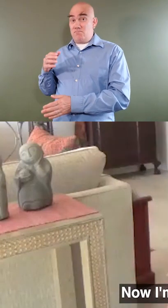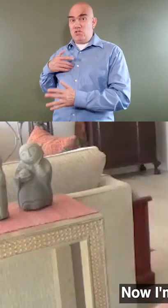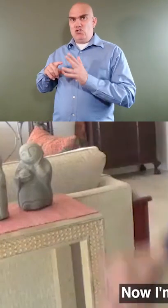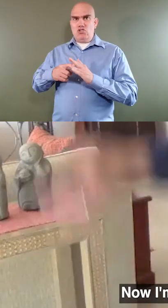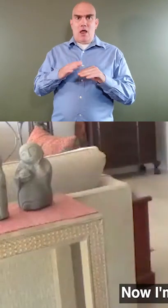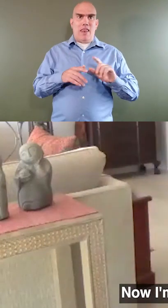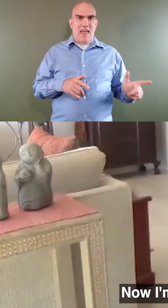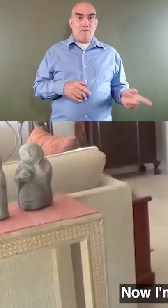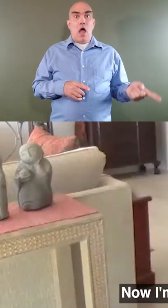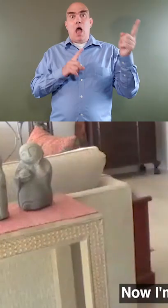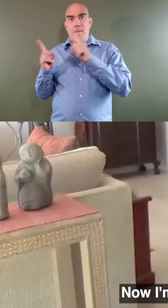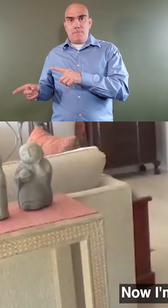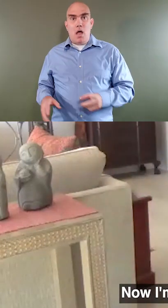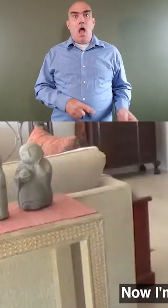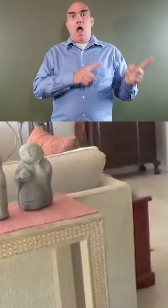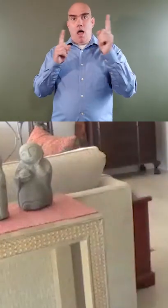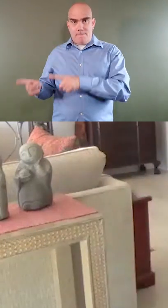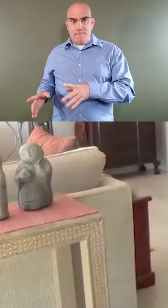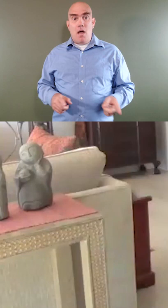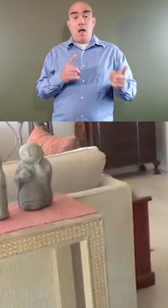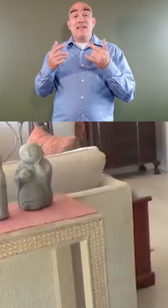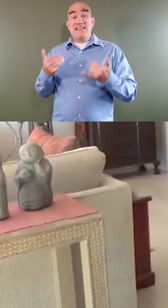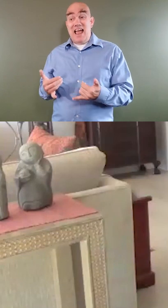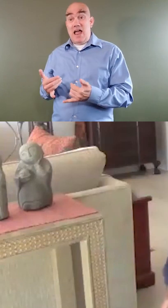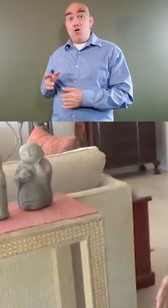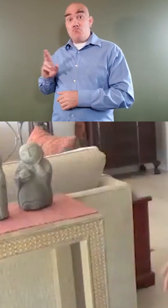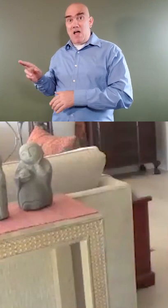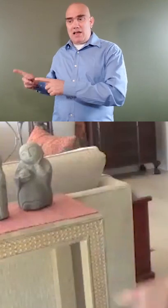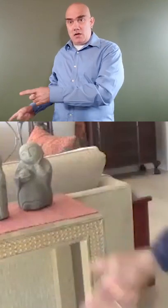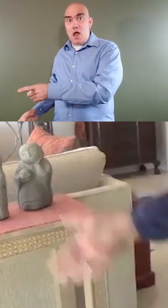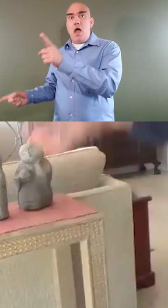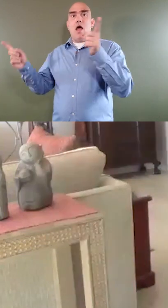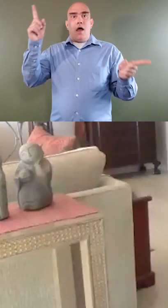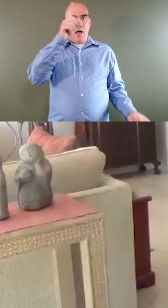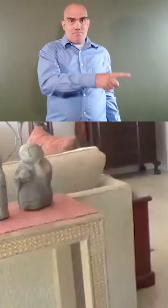right. Now I'm going to come up on the right, turn, and down on the left.